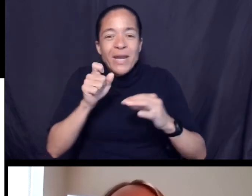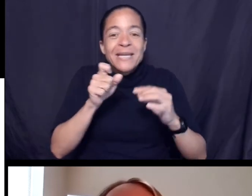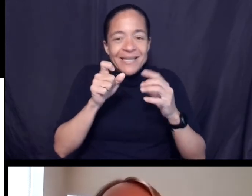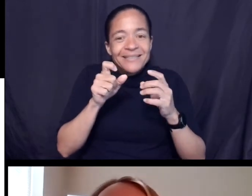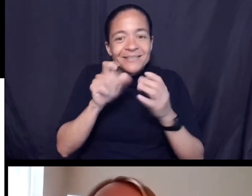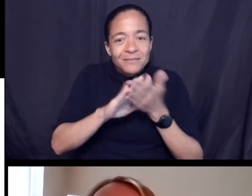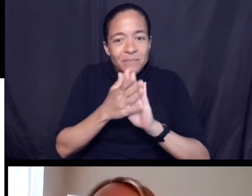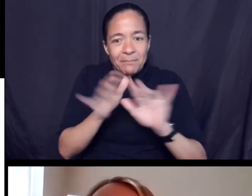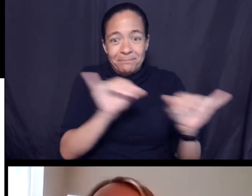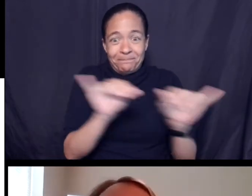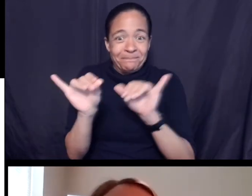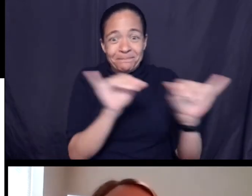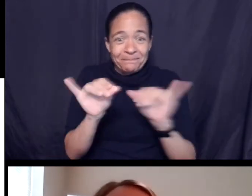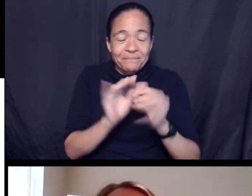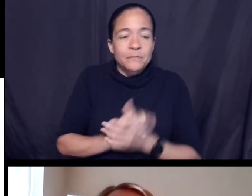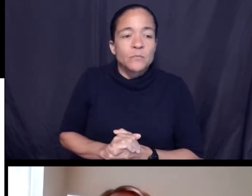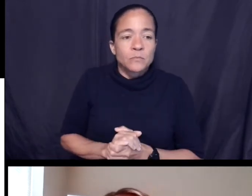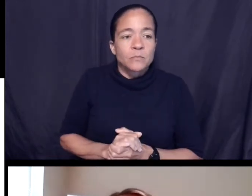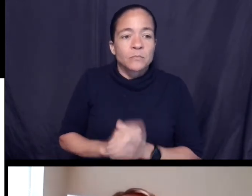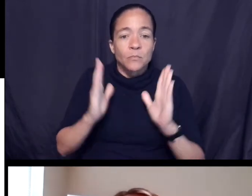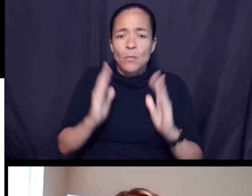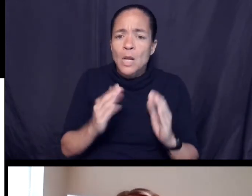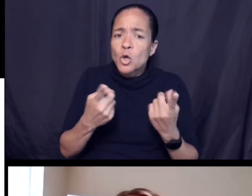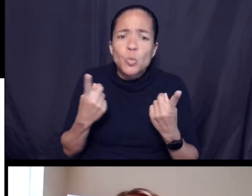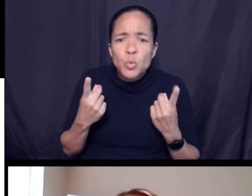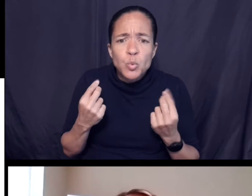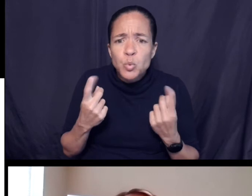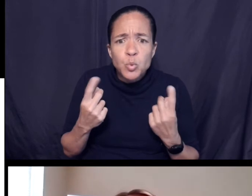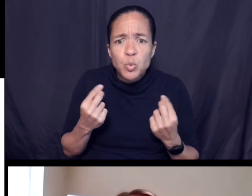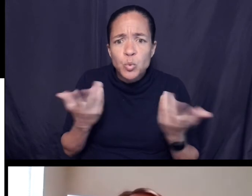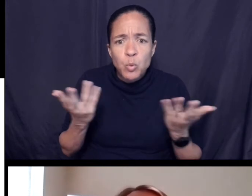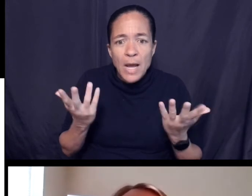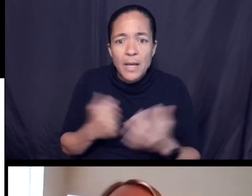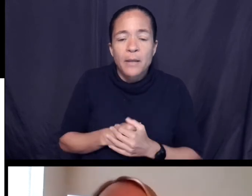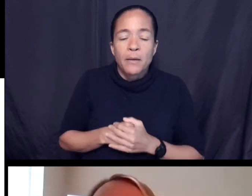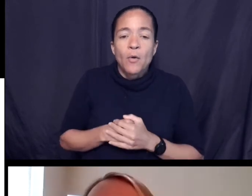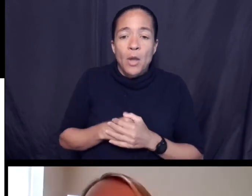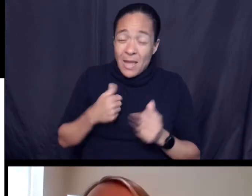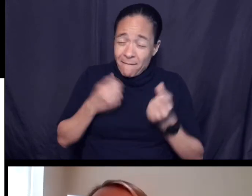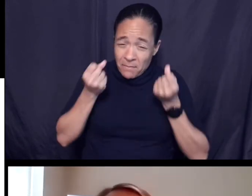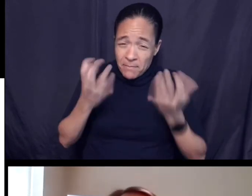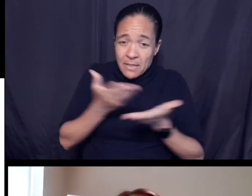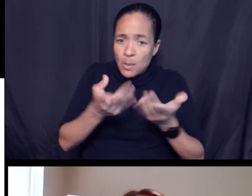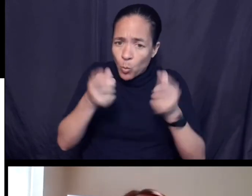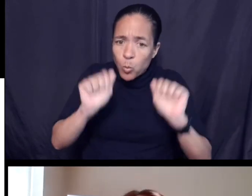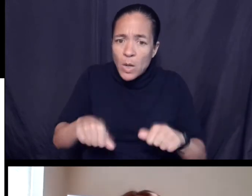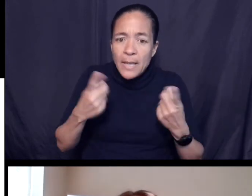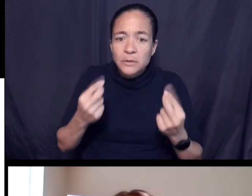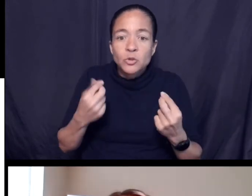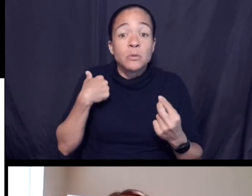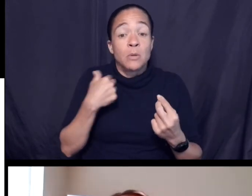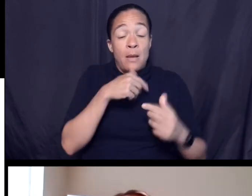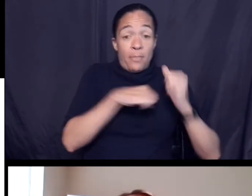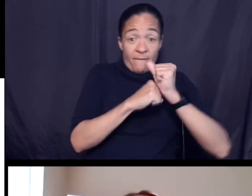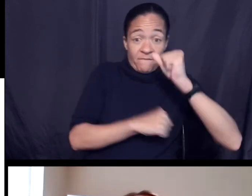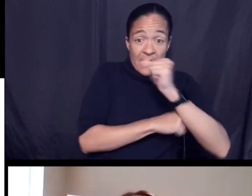So what do we do about it? Well, there's lots of things to do. We at the foundation advocate for a lot of different